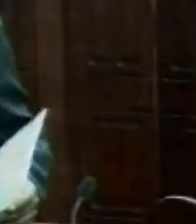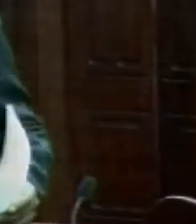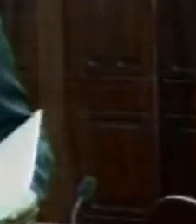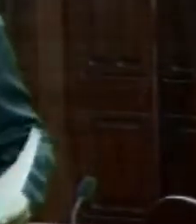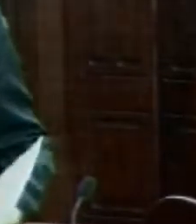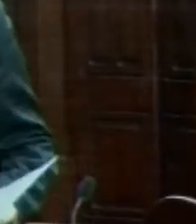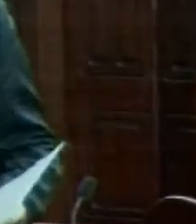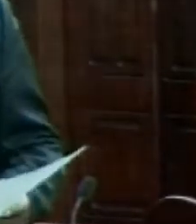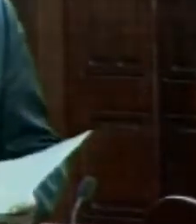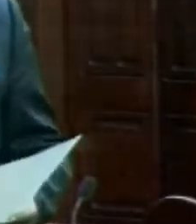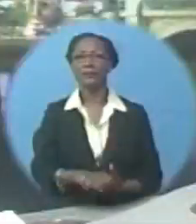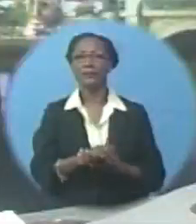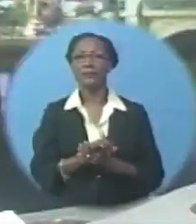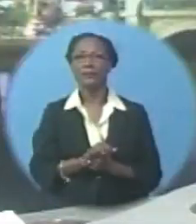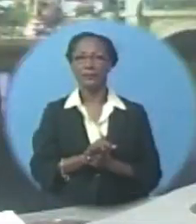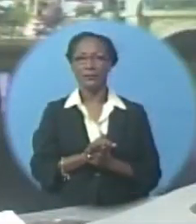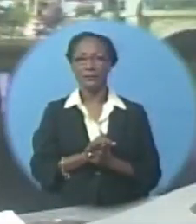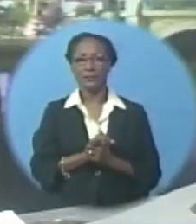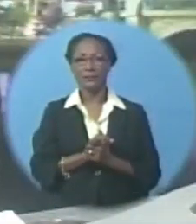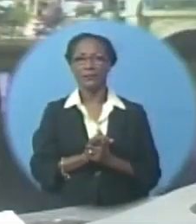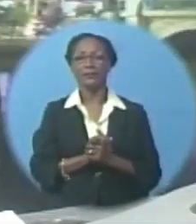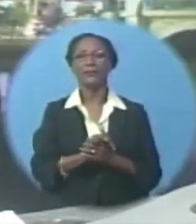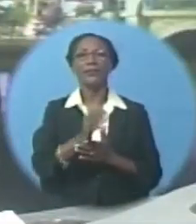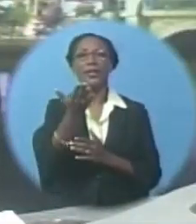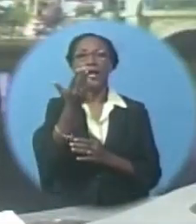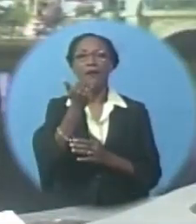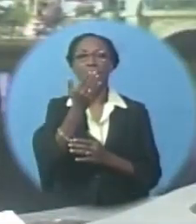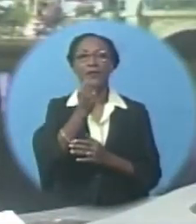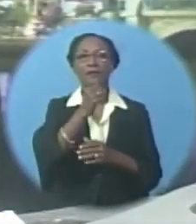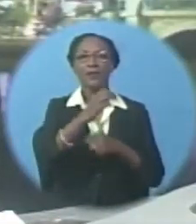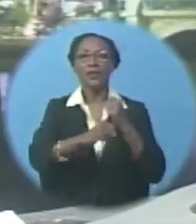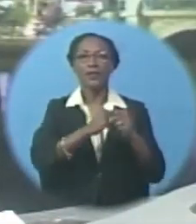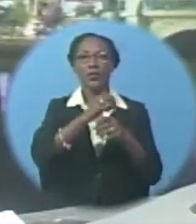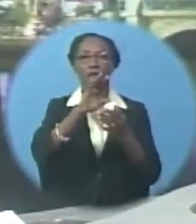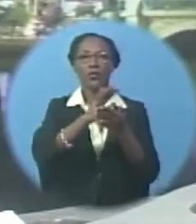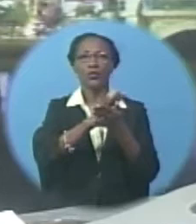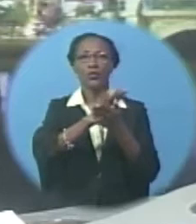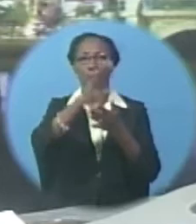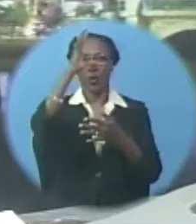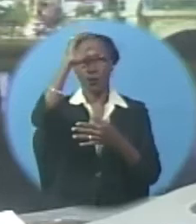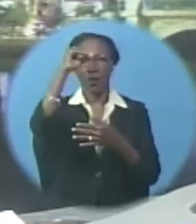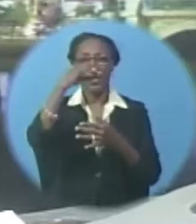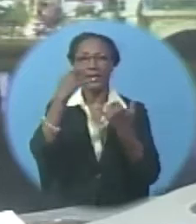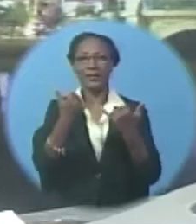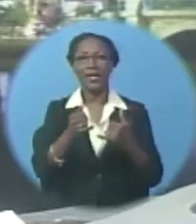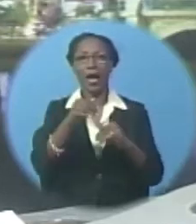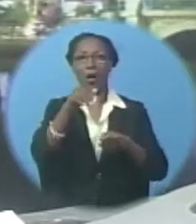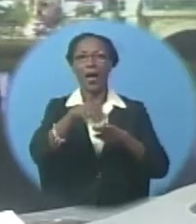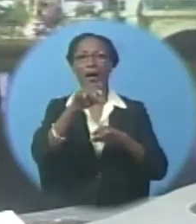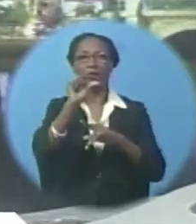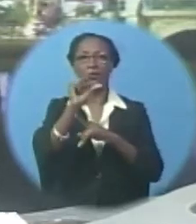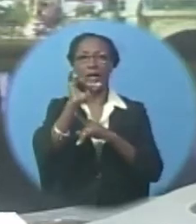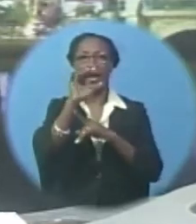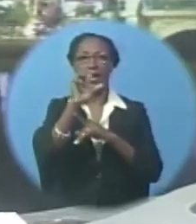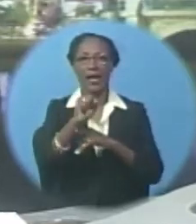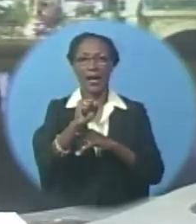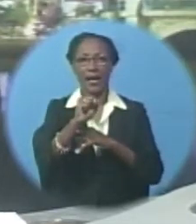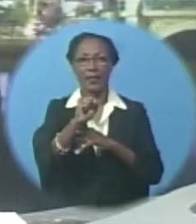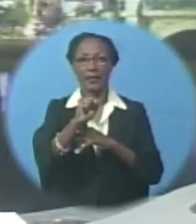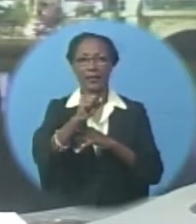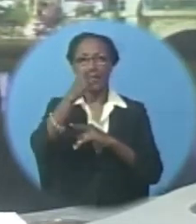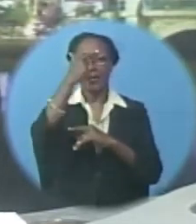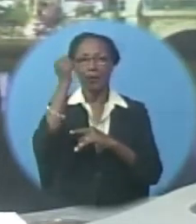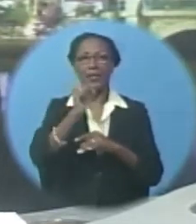custom-made kind of finishes. A 15-year-old schoolboy is now at the Government Industrial School accused of going